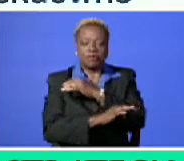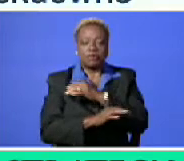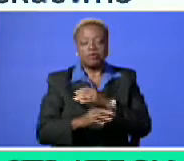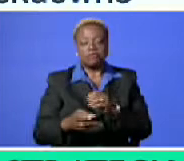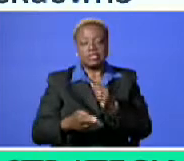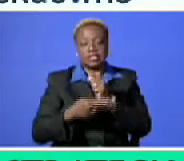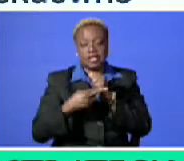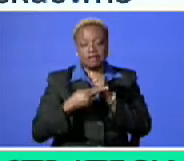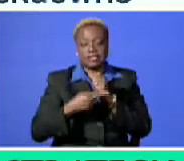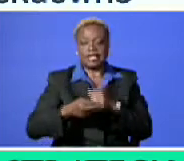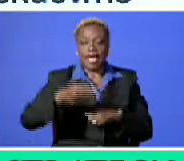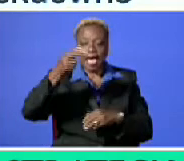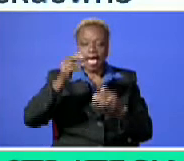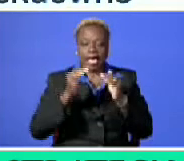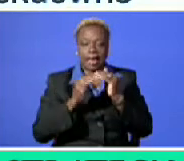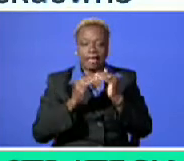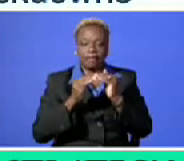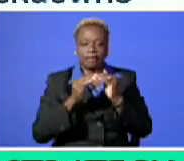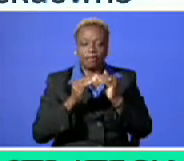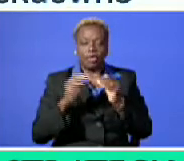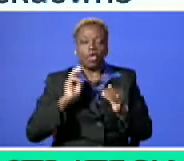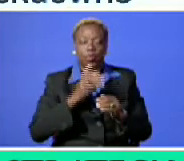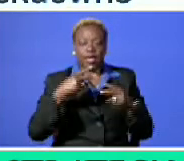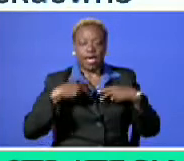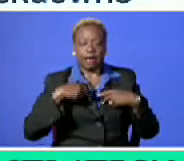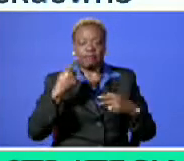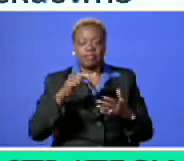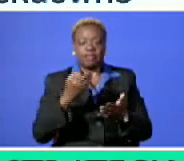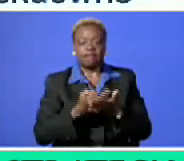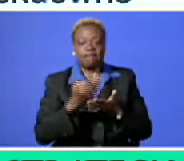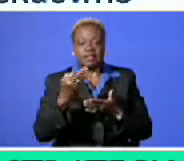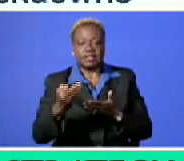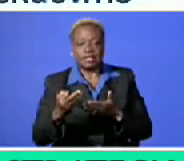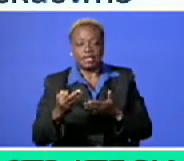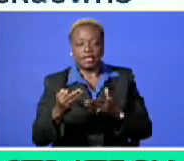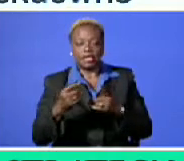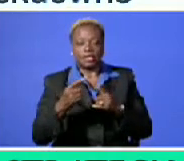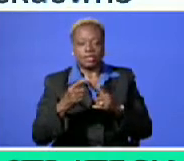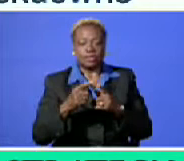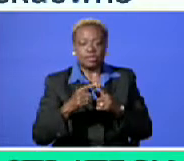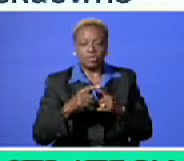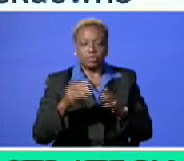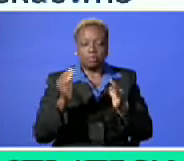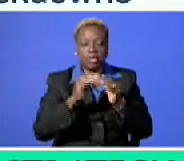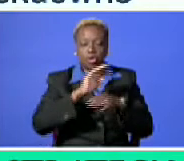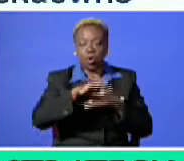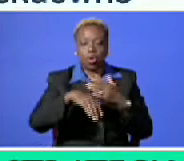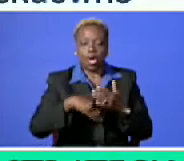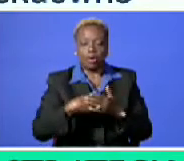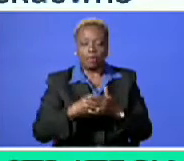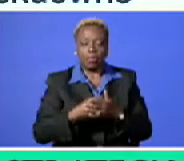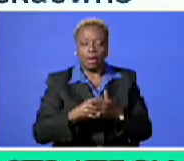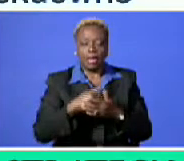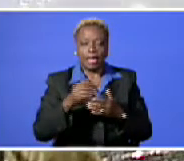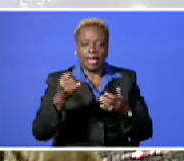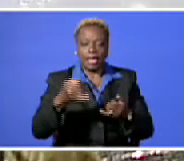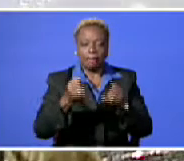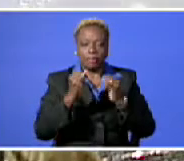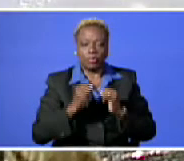levels. And that means that we have the funding to meet all of our import requirements and maintain our balance of payment